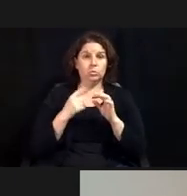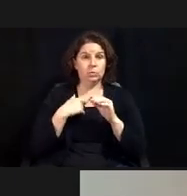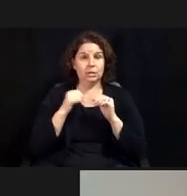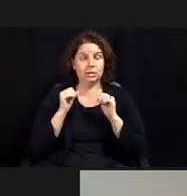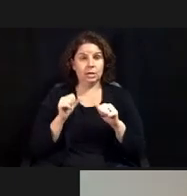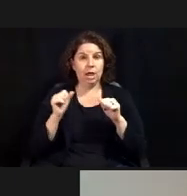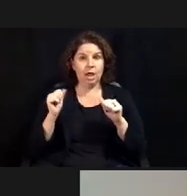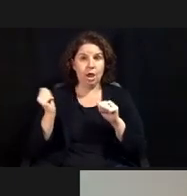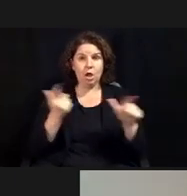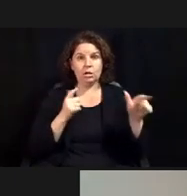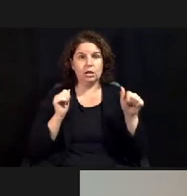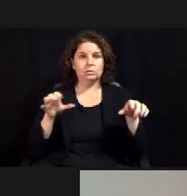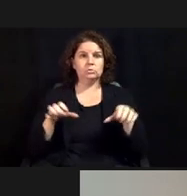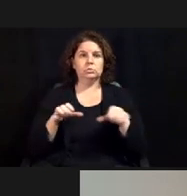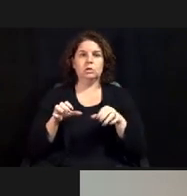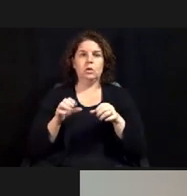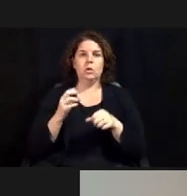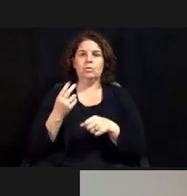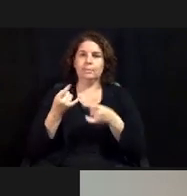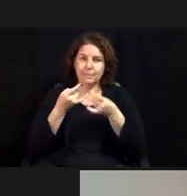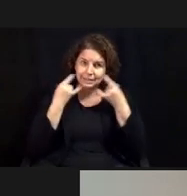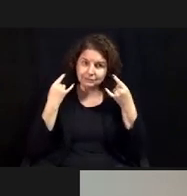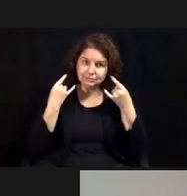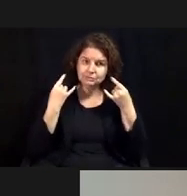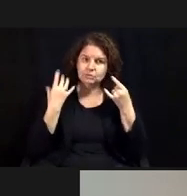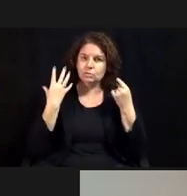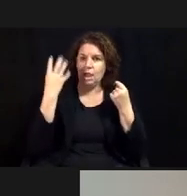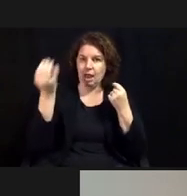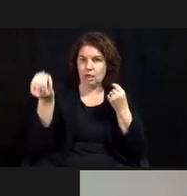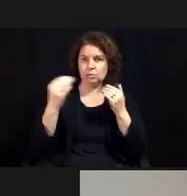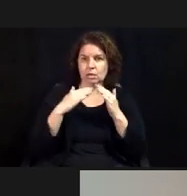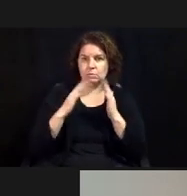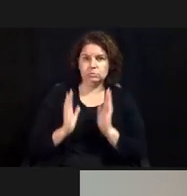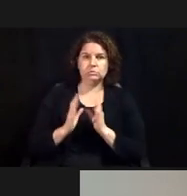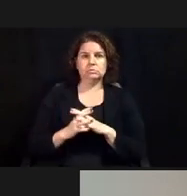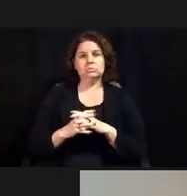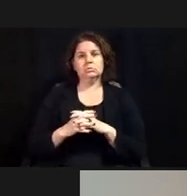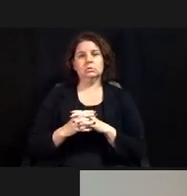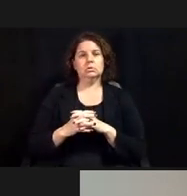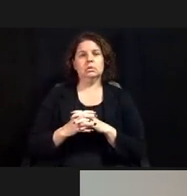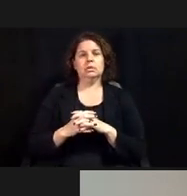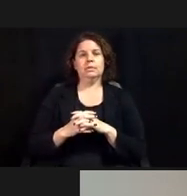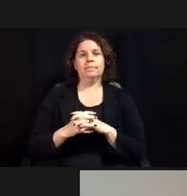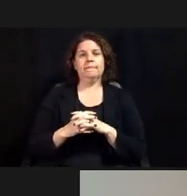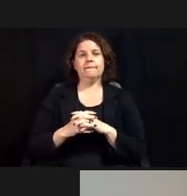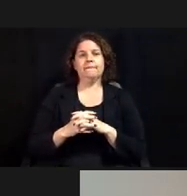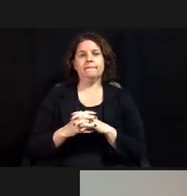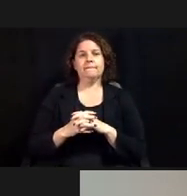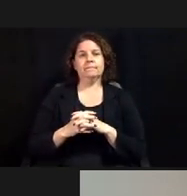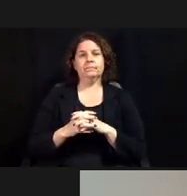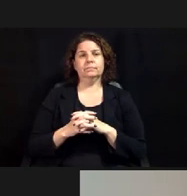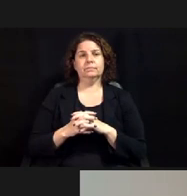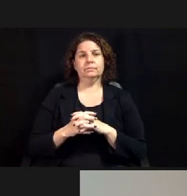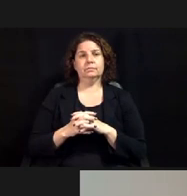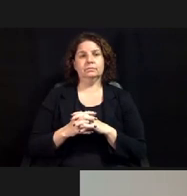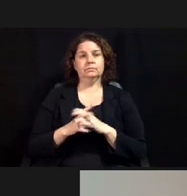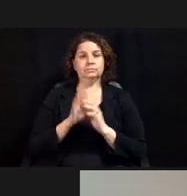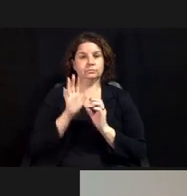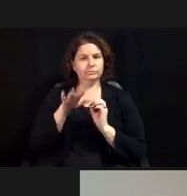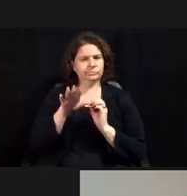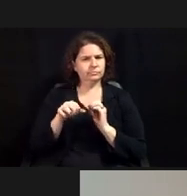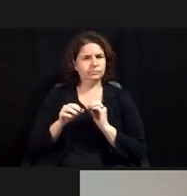mask when we leave our home. So one of the questions that we received was asking you to address current